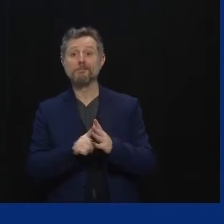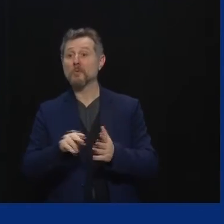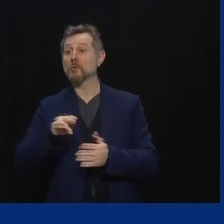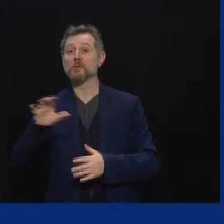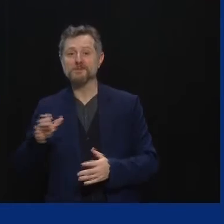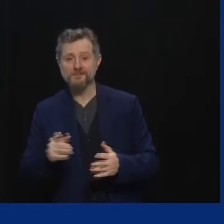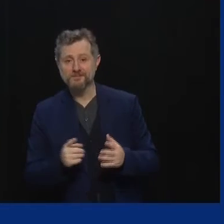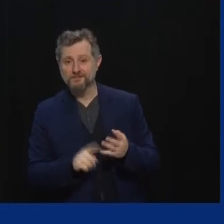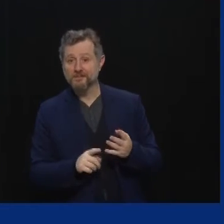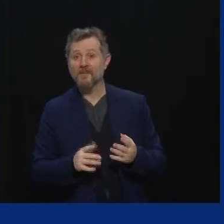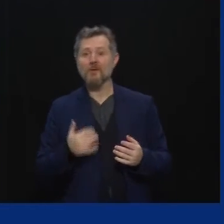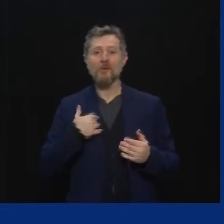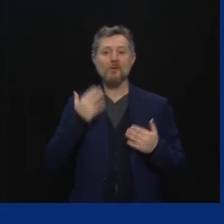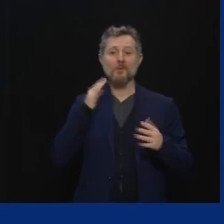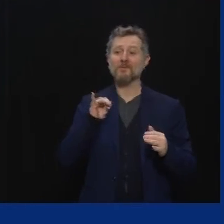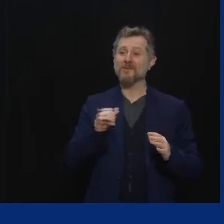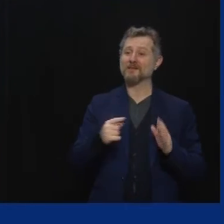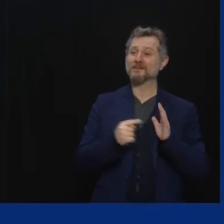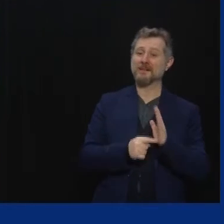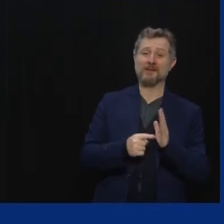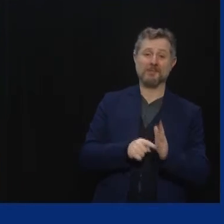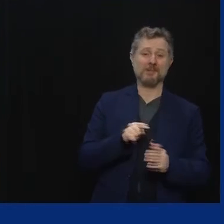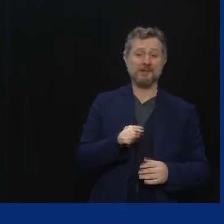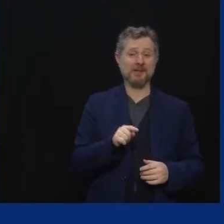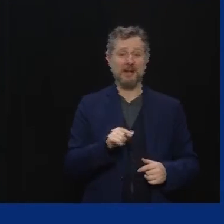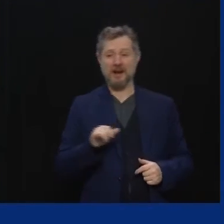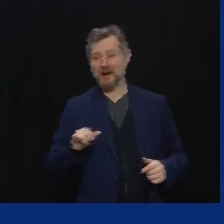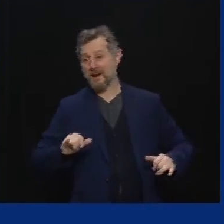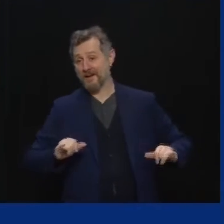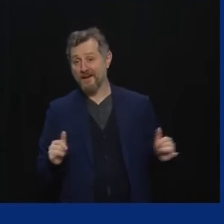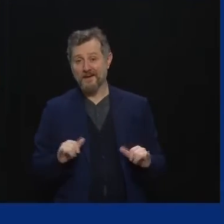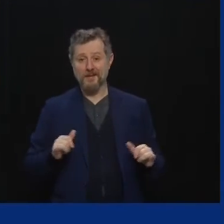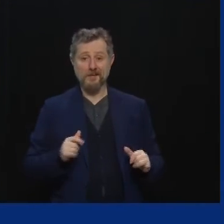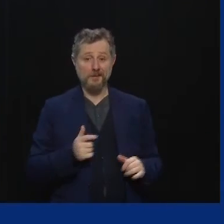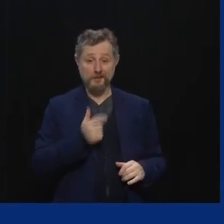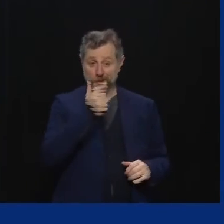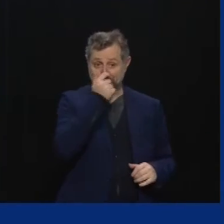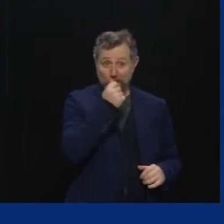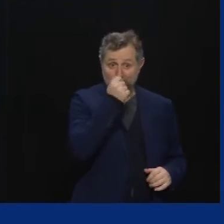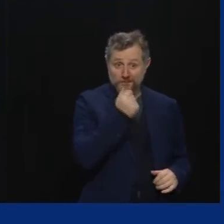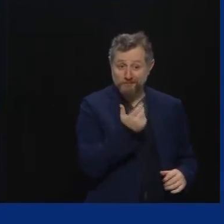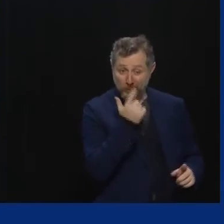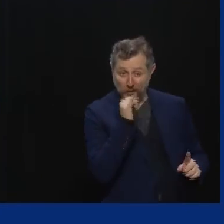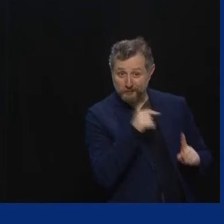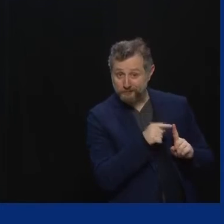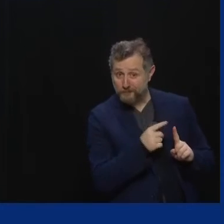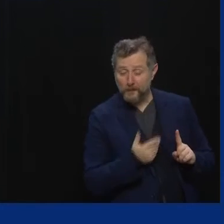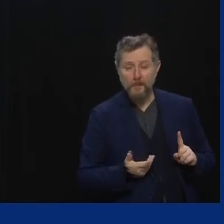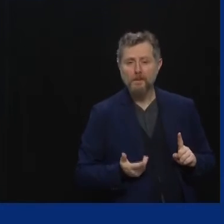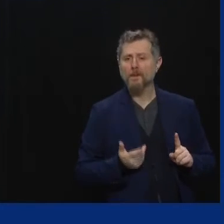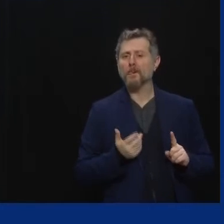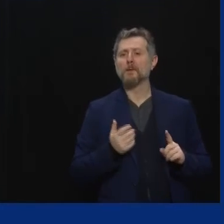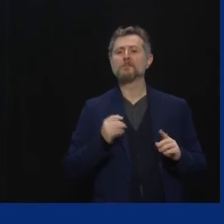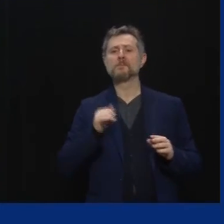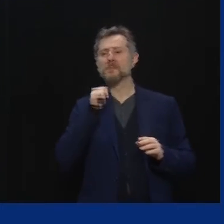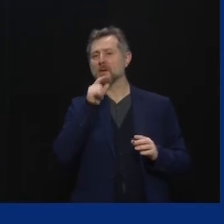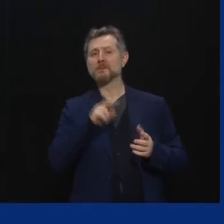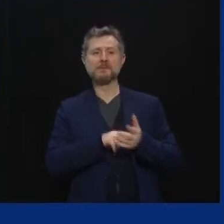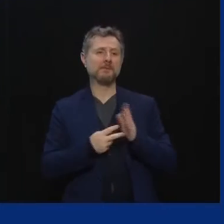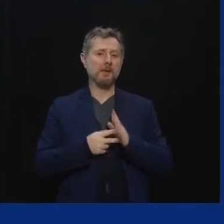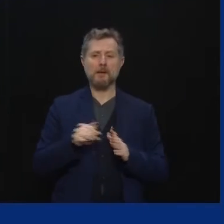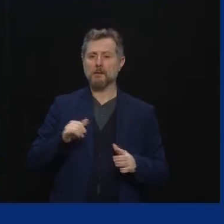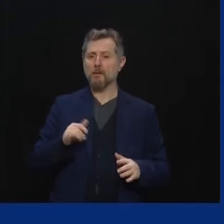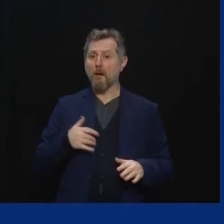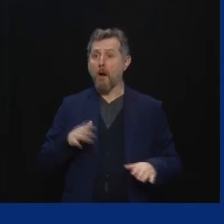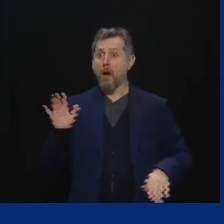as the cold. And that is not cause to say everybody hunker down in your